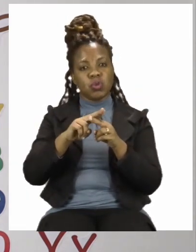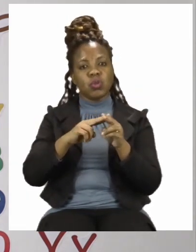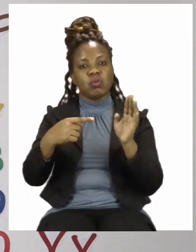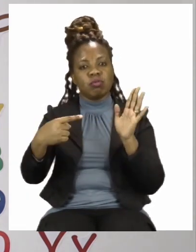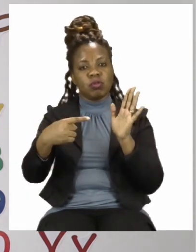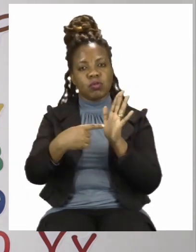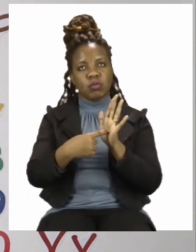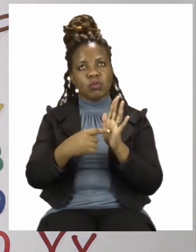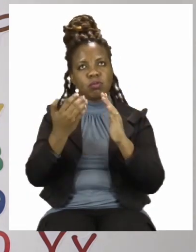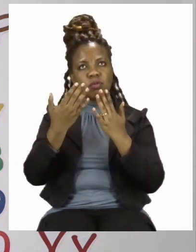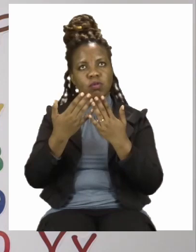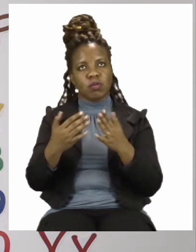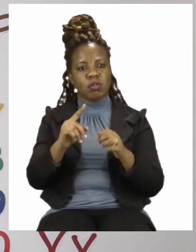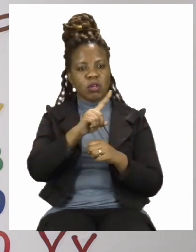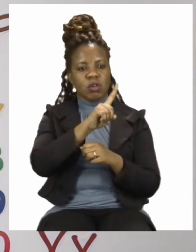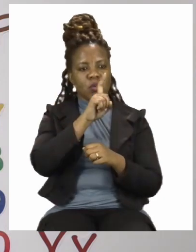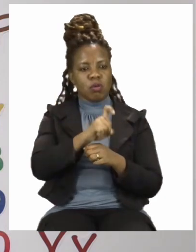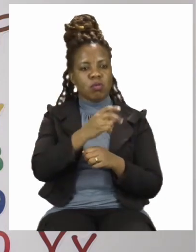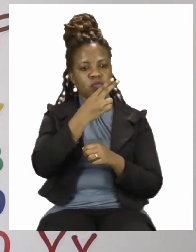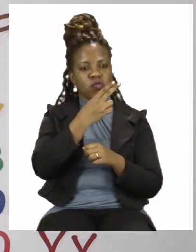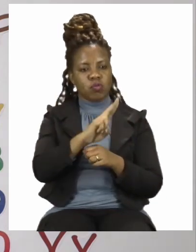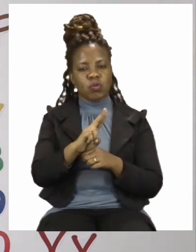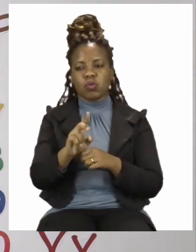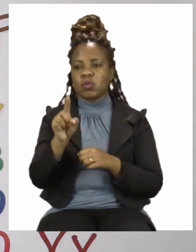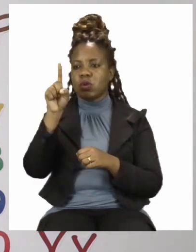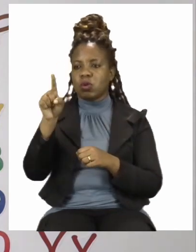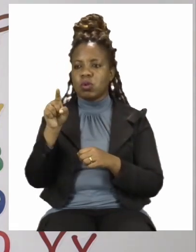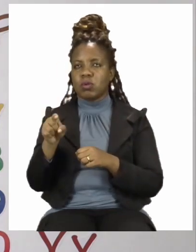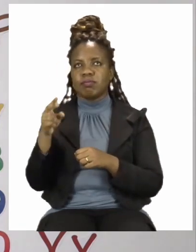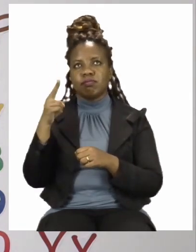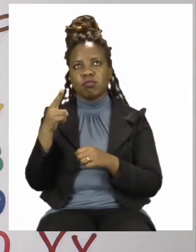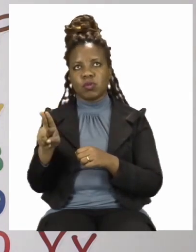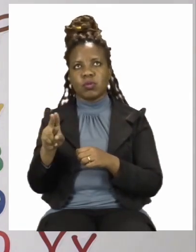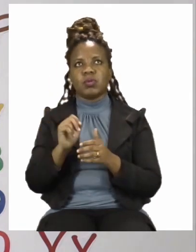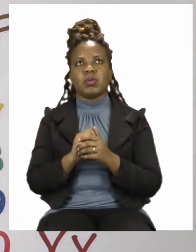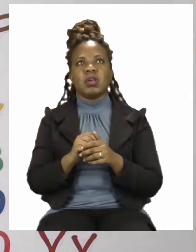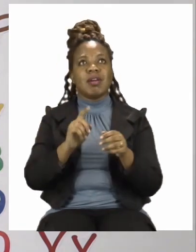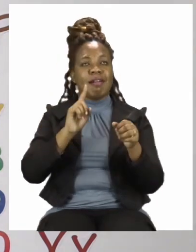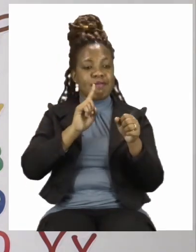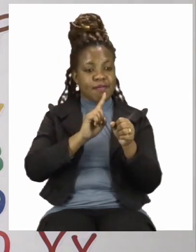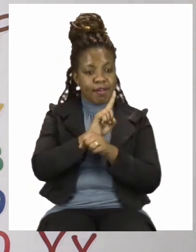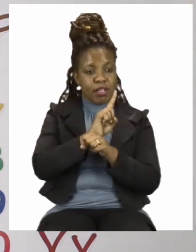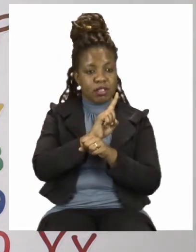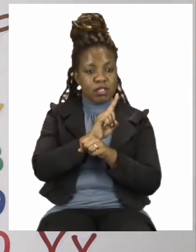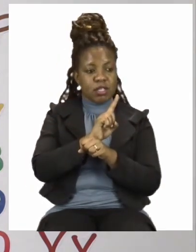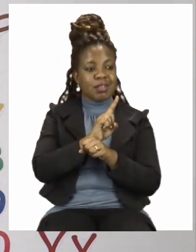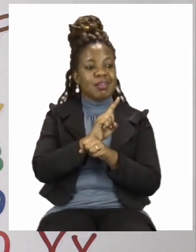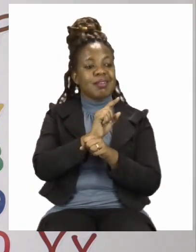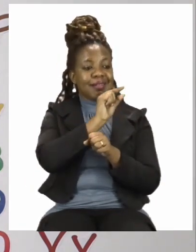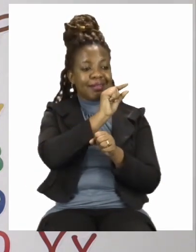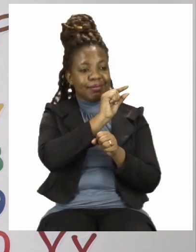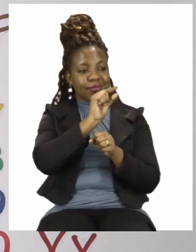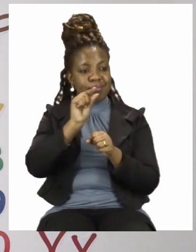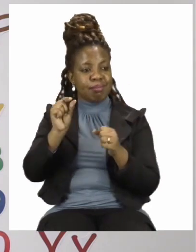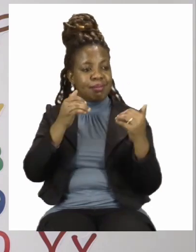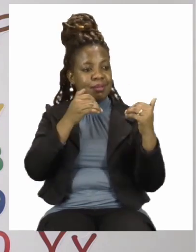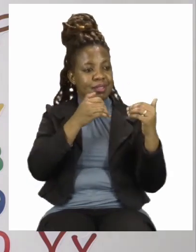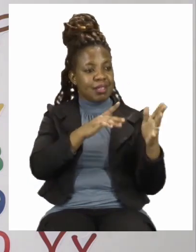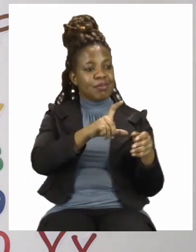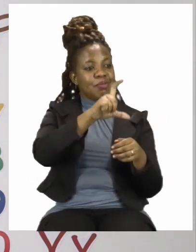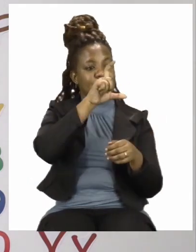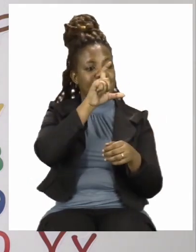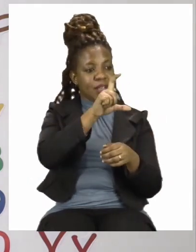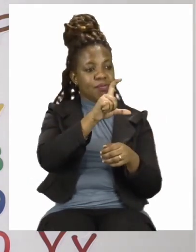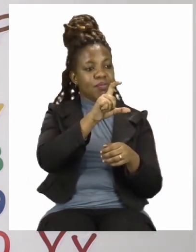So, we're going to be using capital letters like the ones that you see around the classroom wall, the big